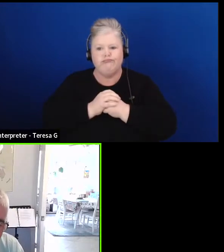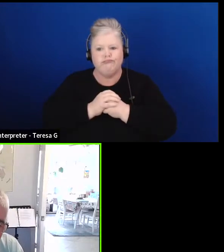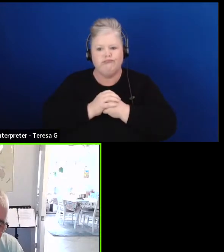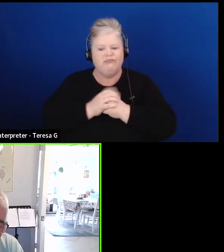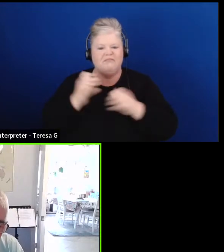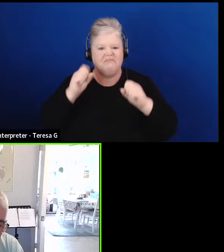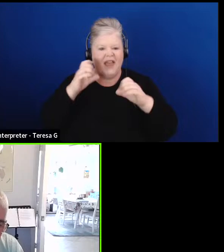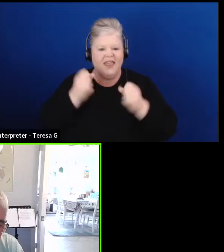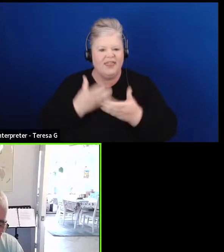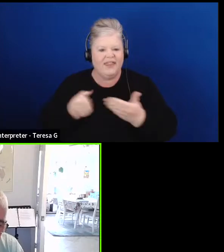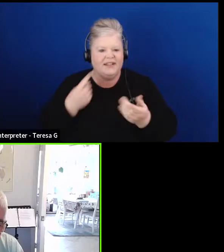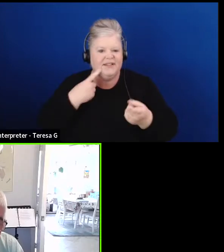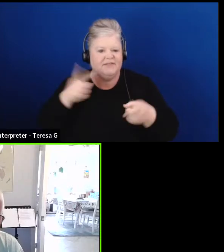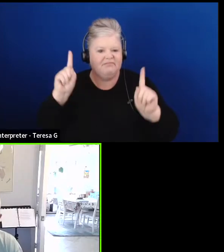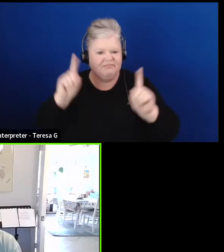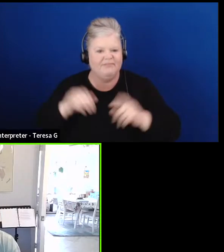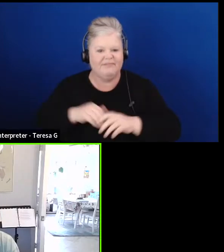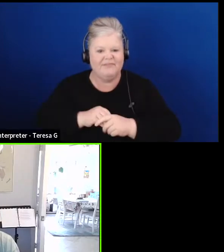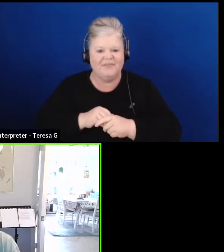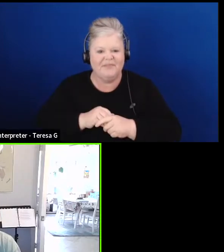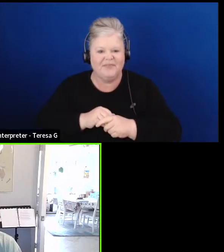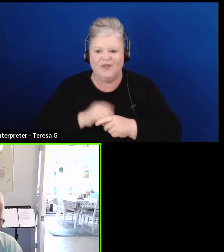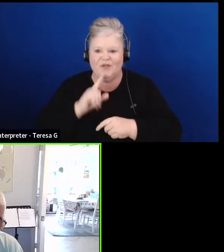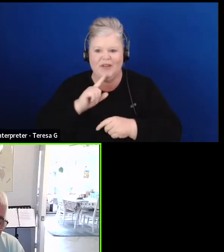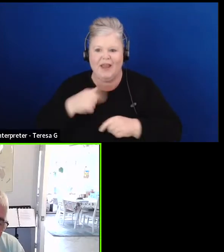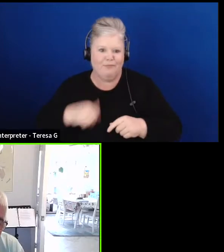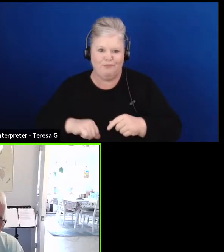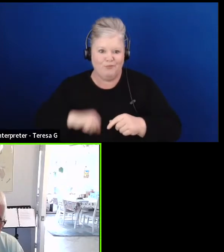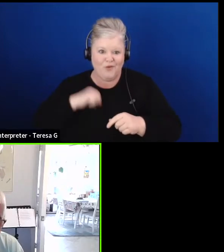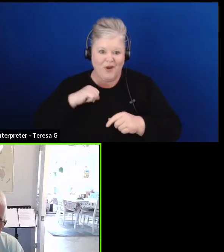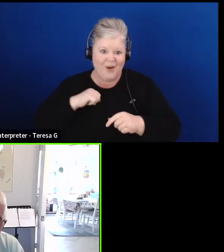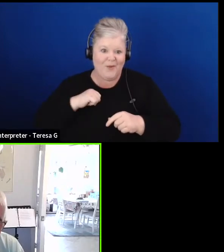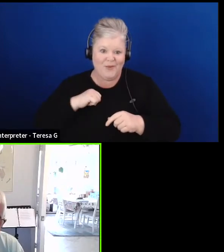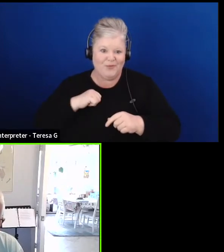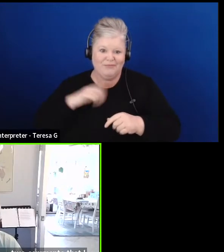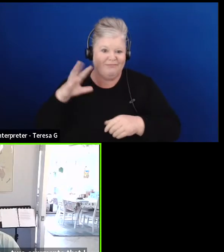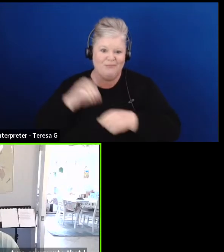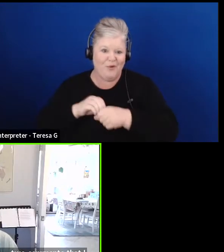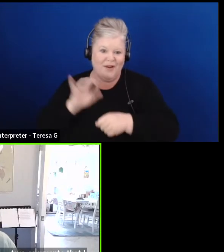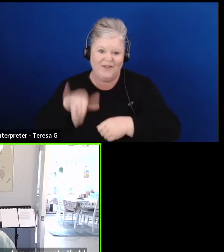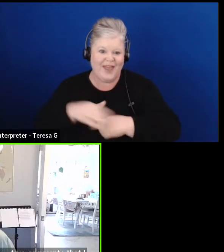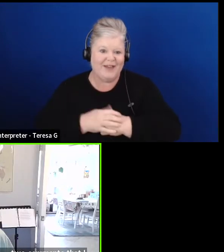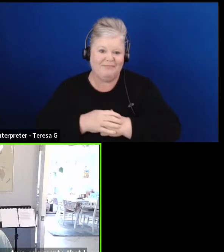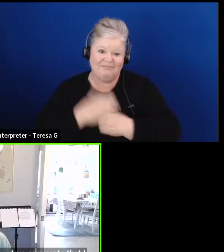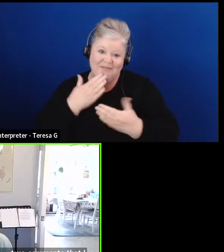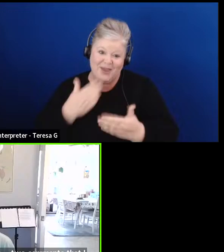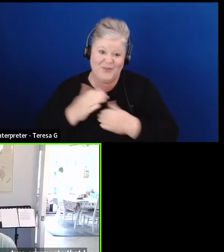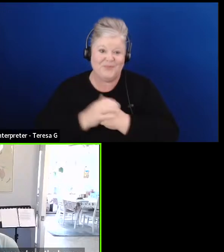accomplished. And I am so proud to be a part of it. Thank you.